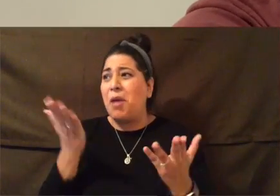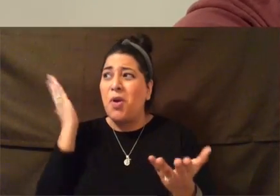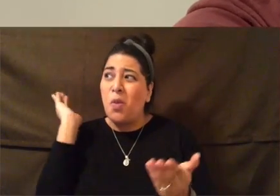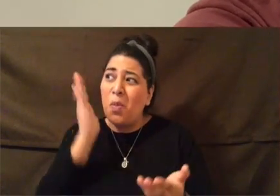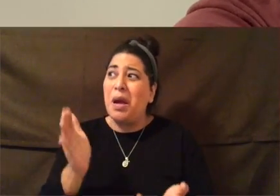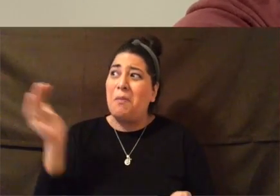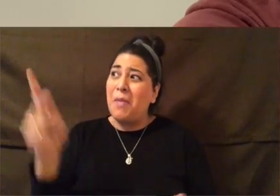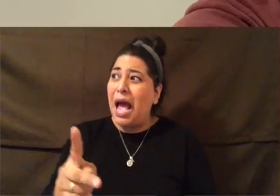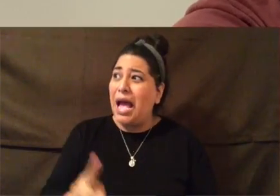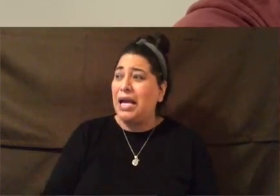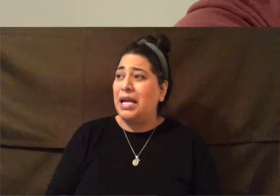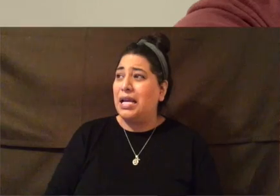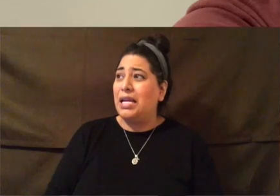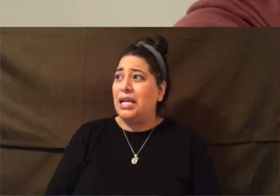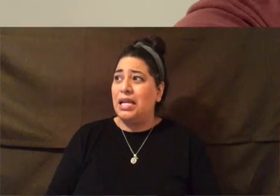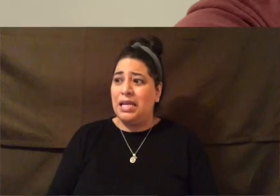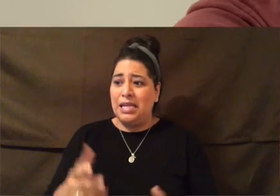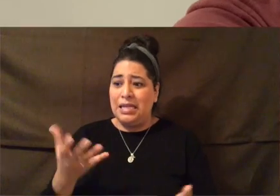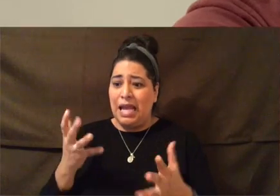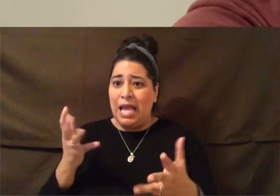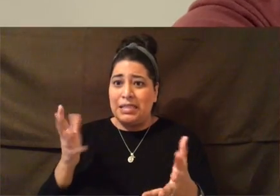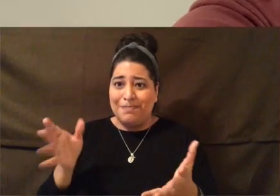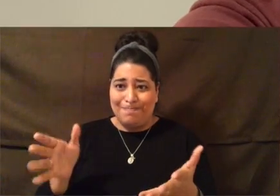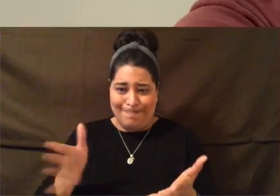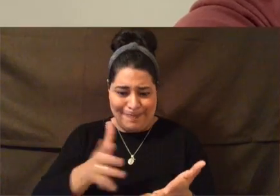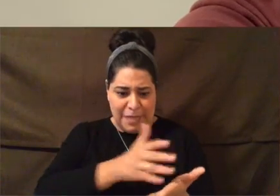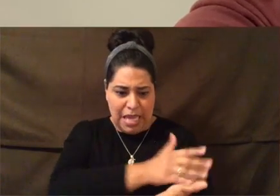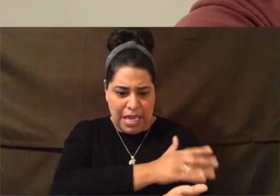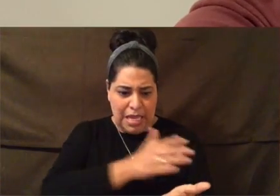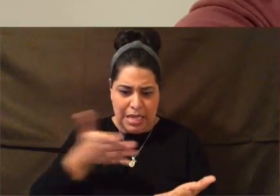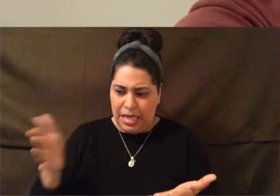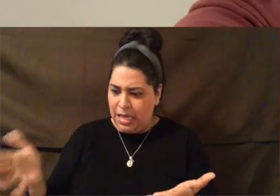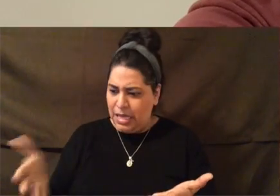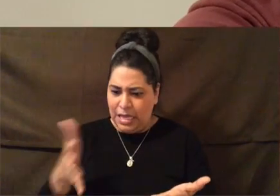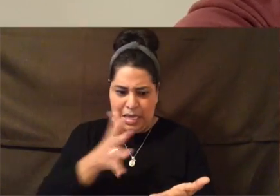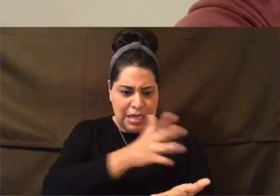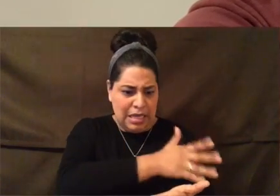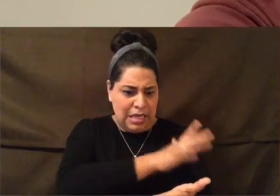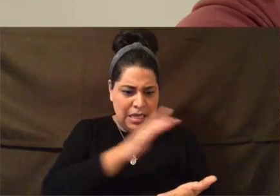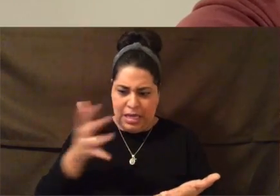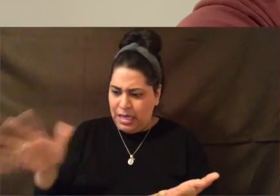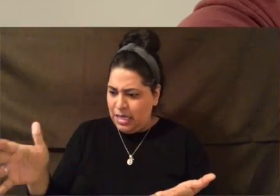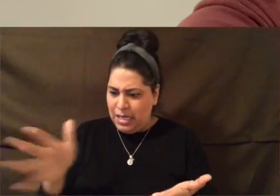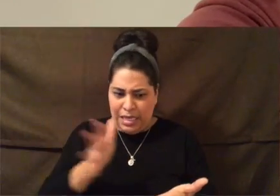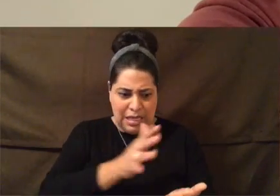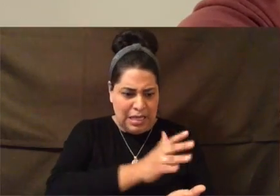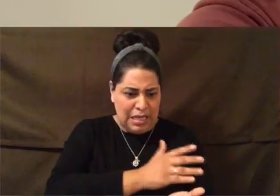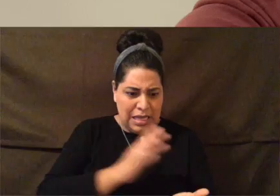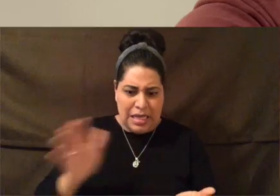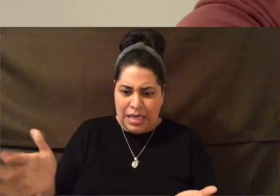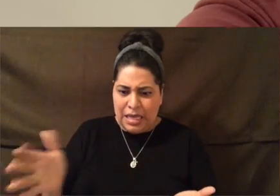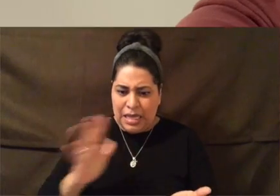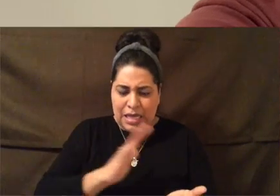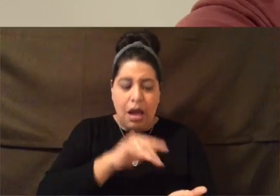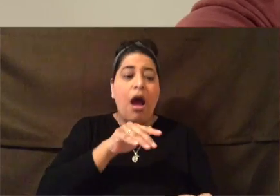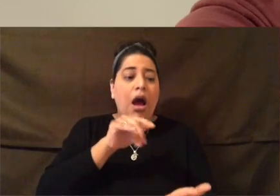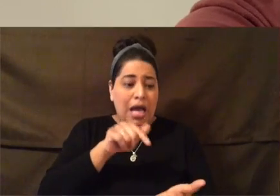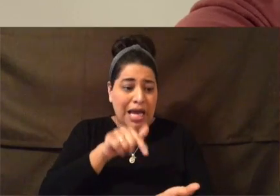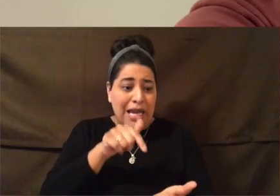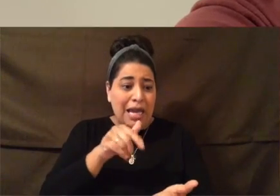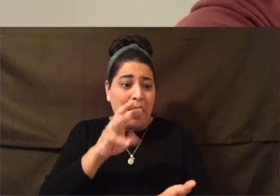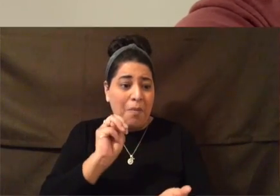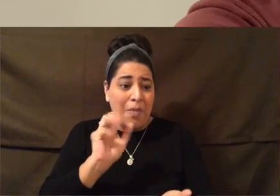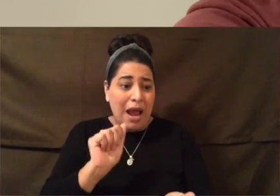"We have to hurry. They might come back." His hands were trembling as he flipped through the pages of the castle